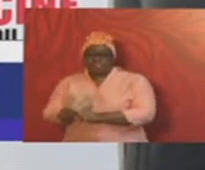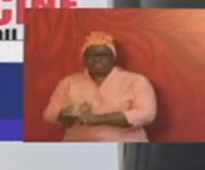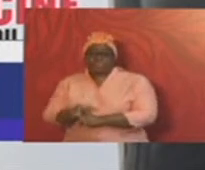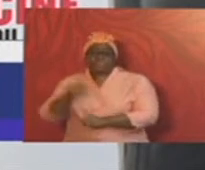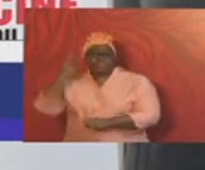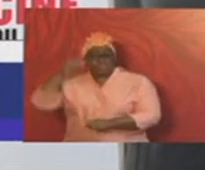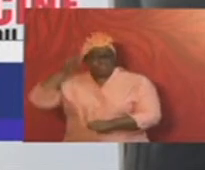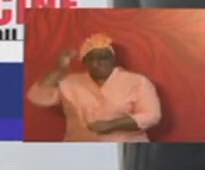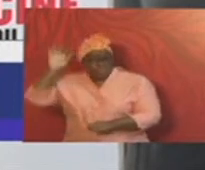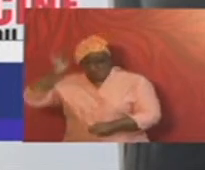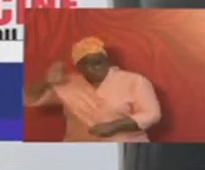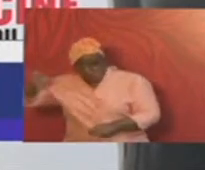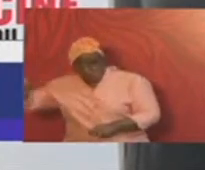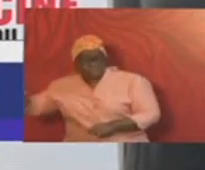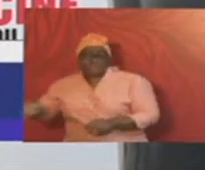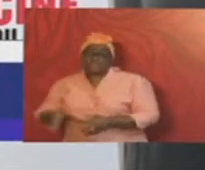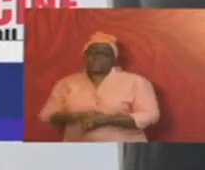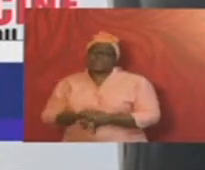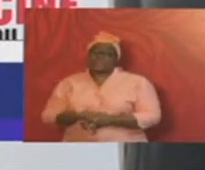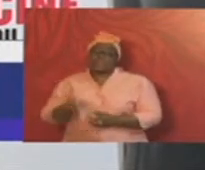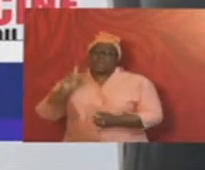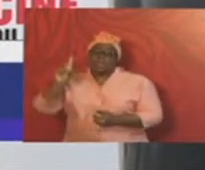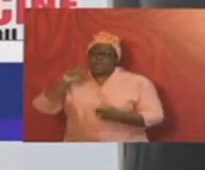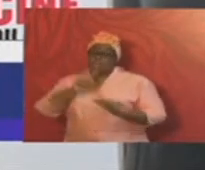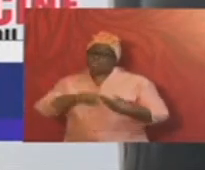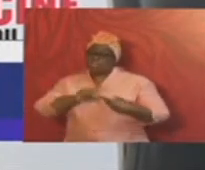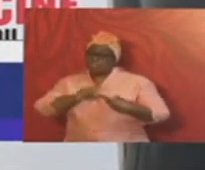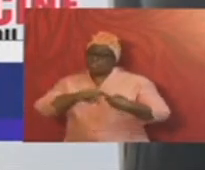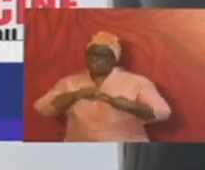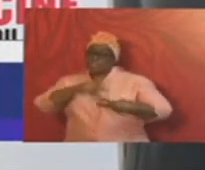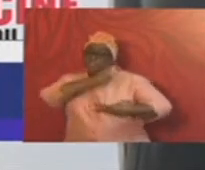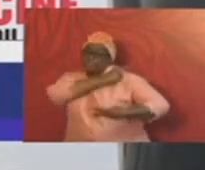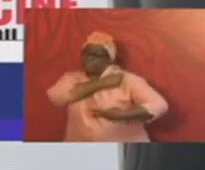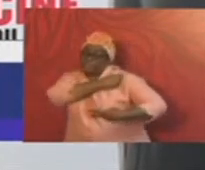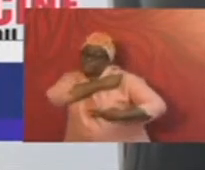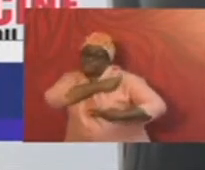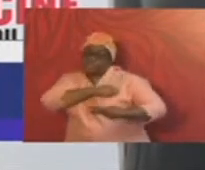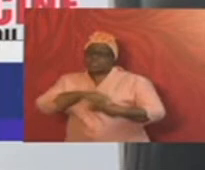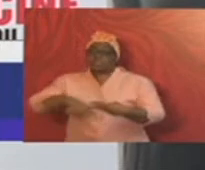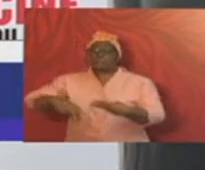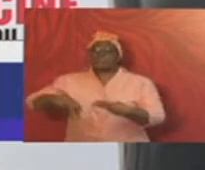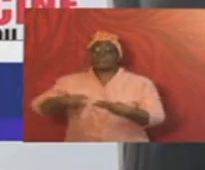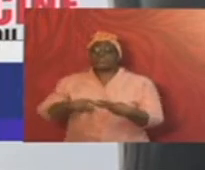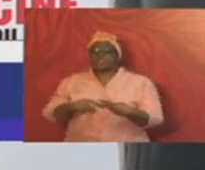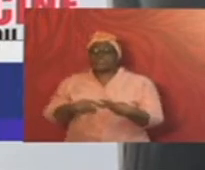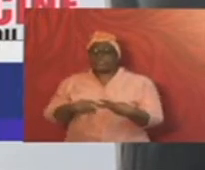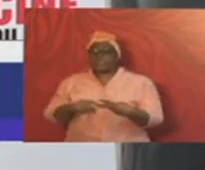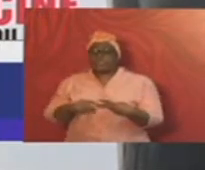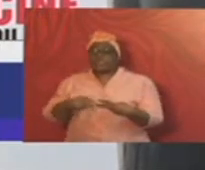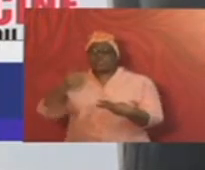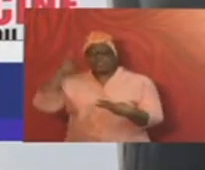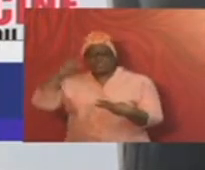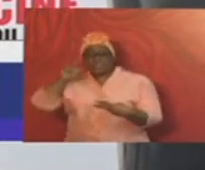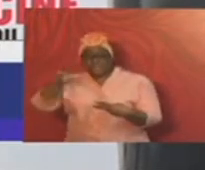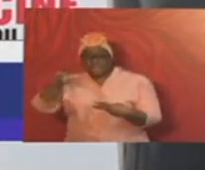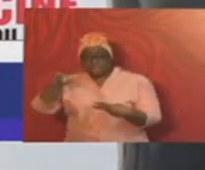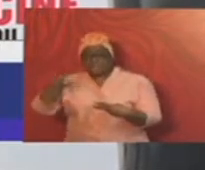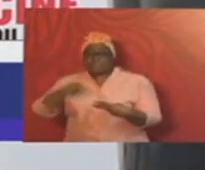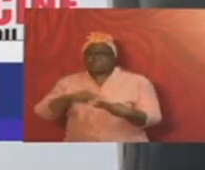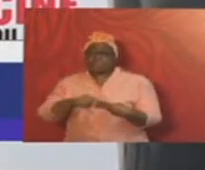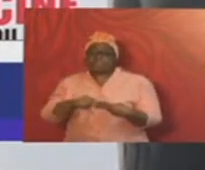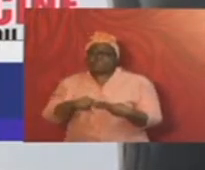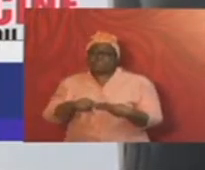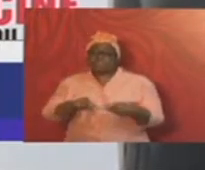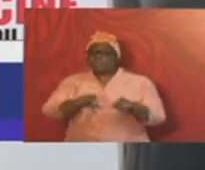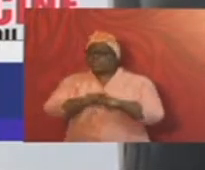vaccine be used in that particular jurisdiction where the variant is present, and of course available widely. So in the instances where we have